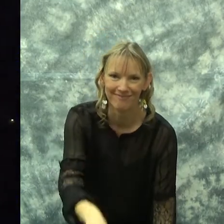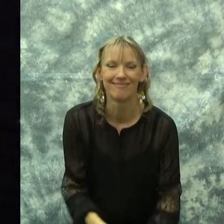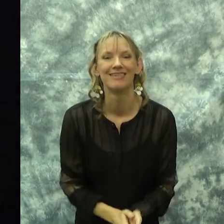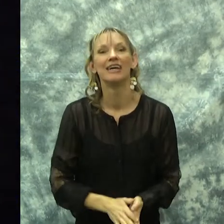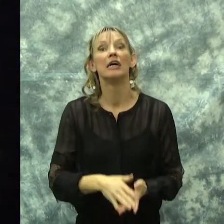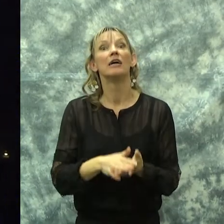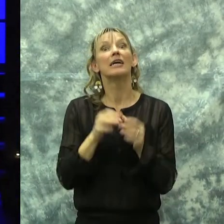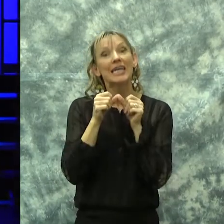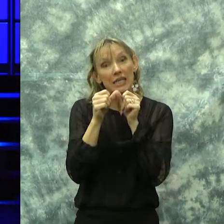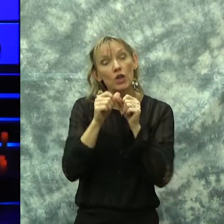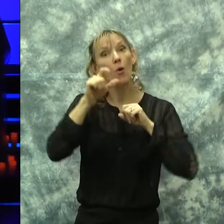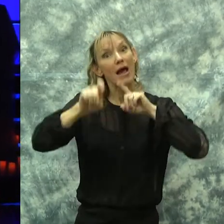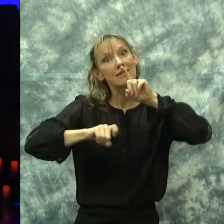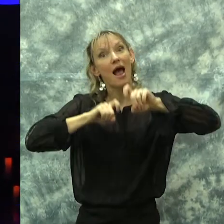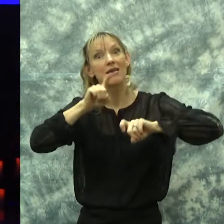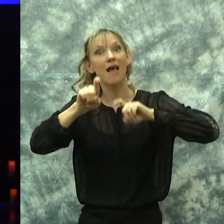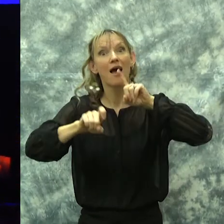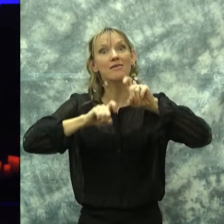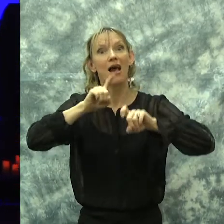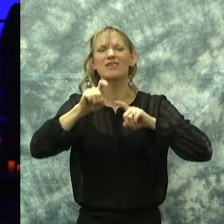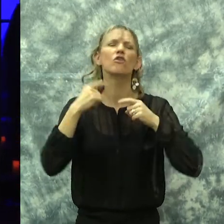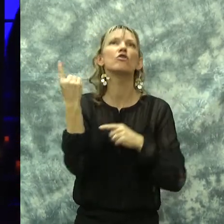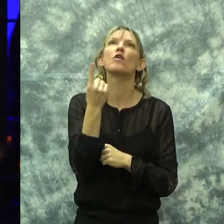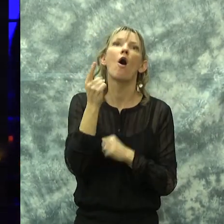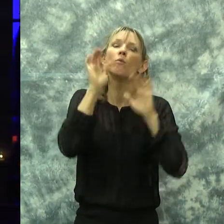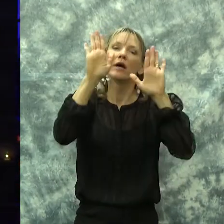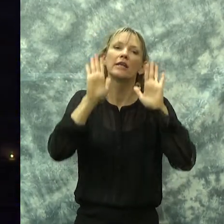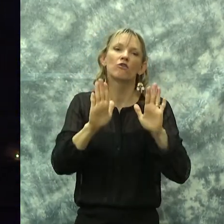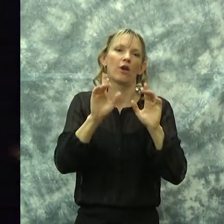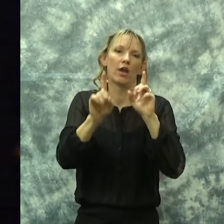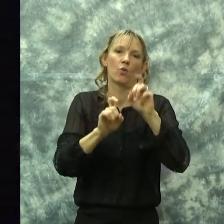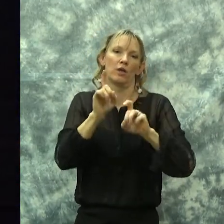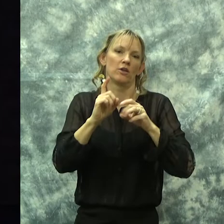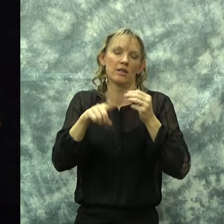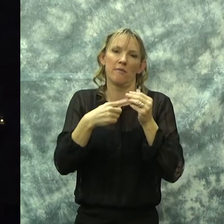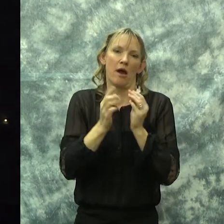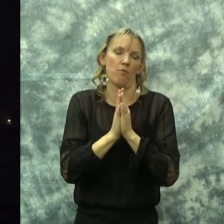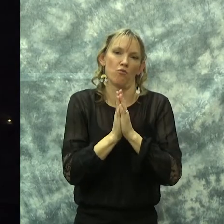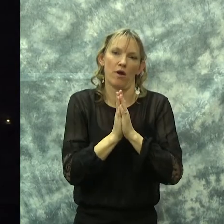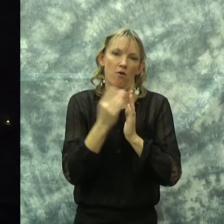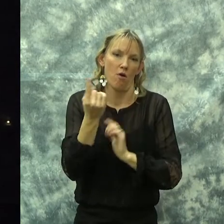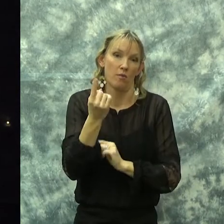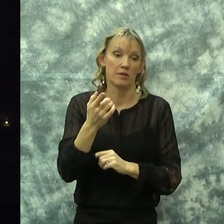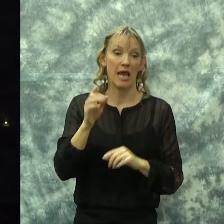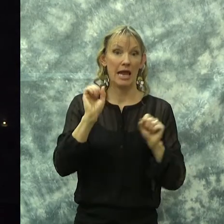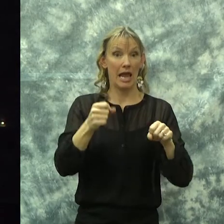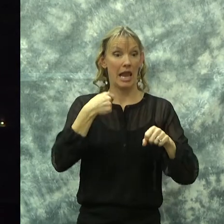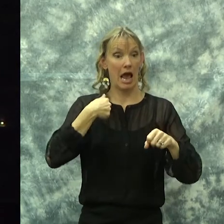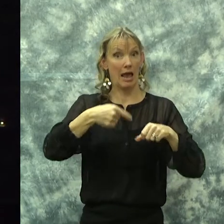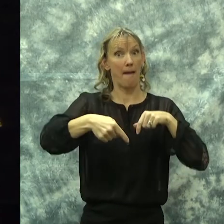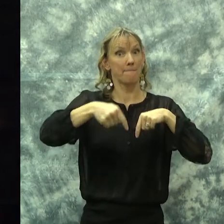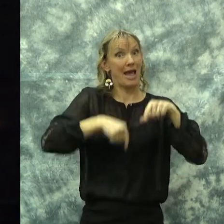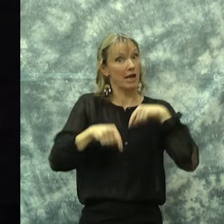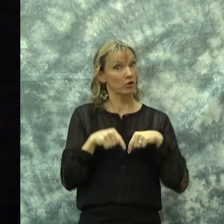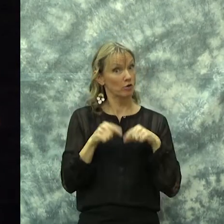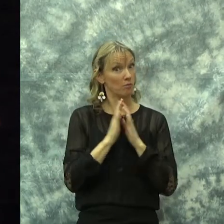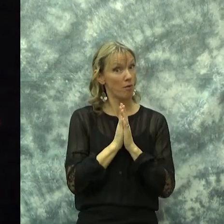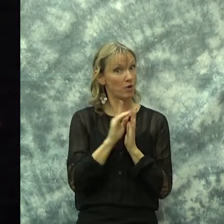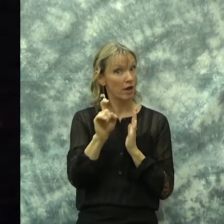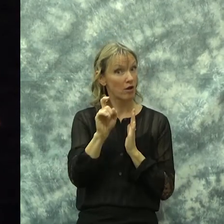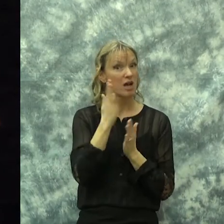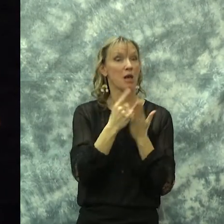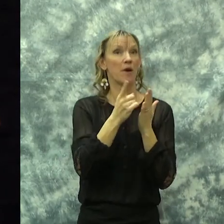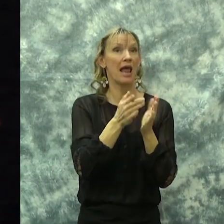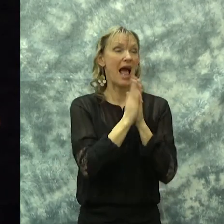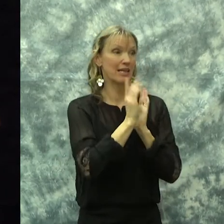Keep asking questions. There's always great questions about prayer. Can I backtrack a prayer? You ever have that? Someone